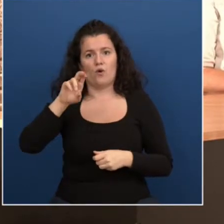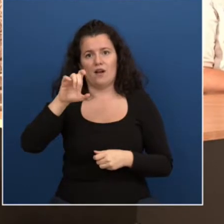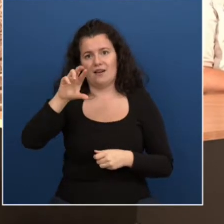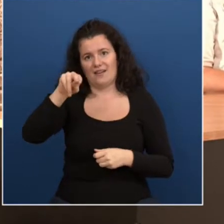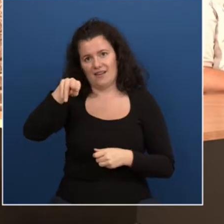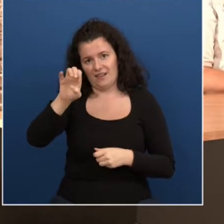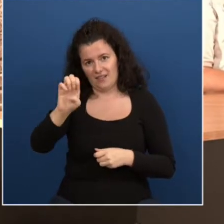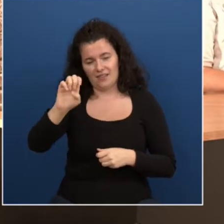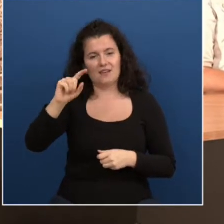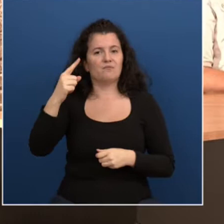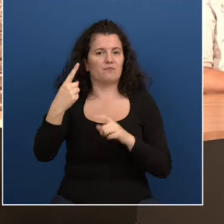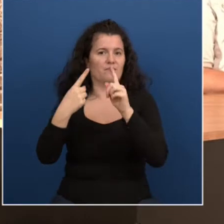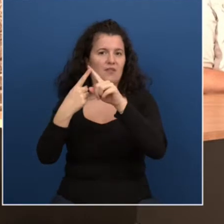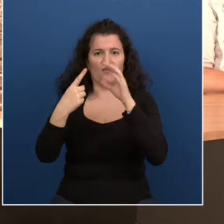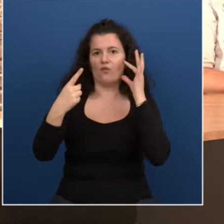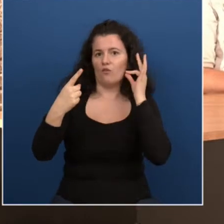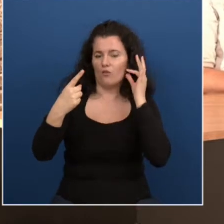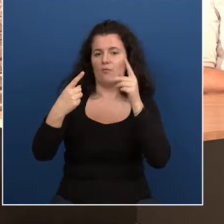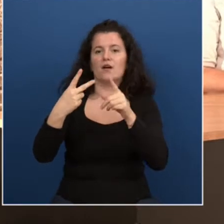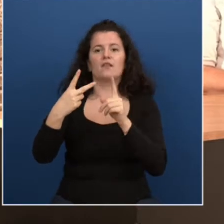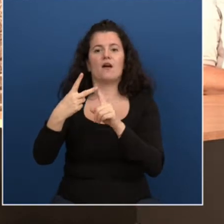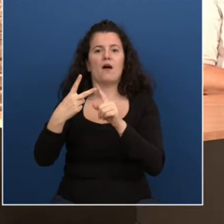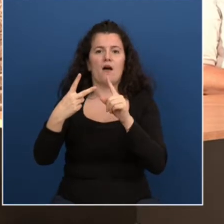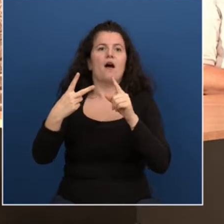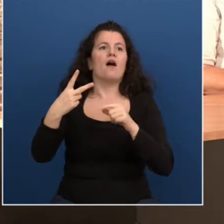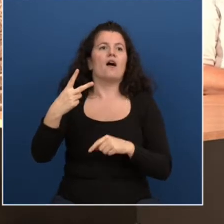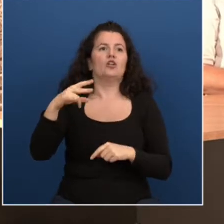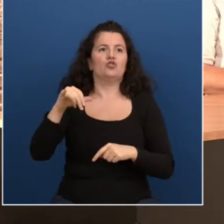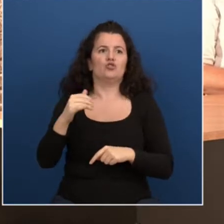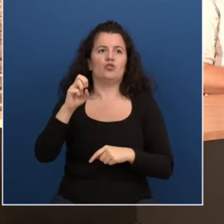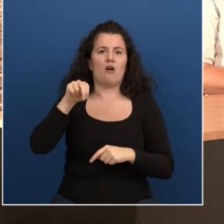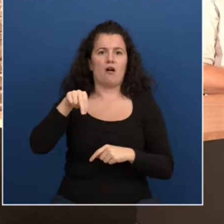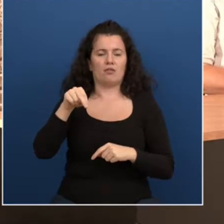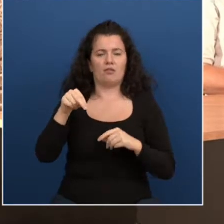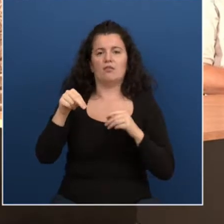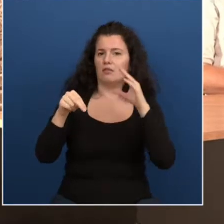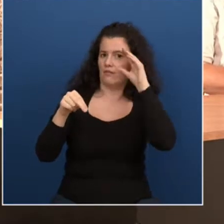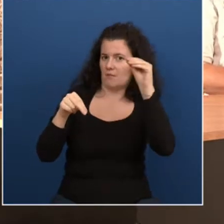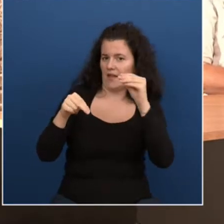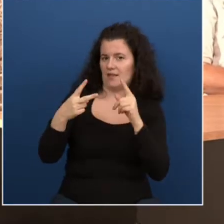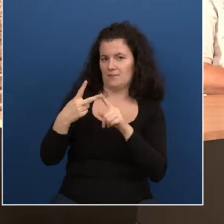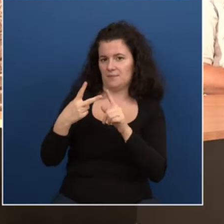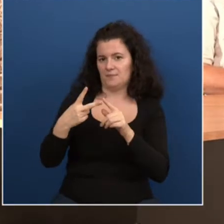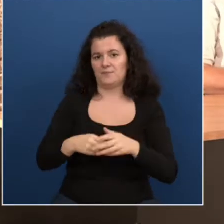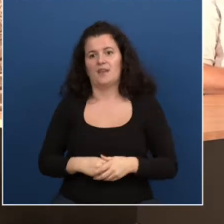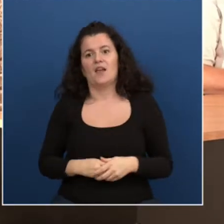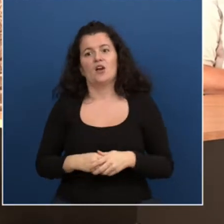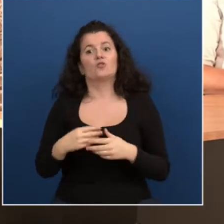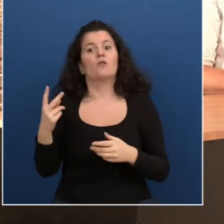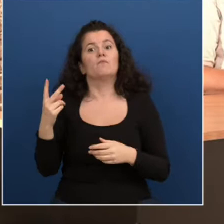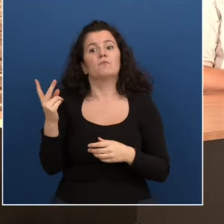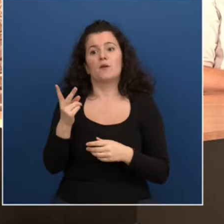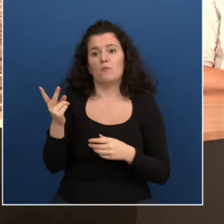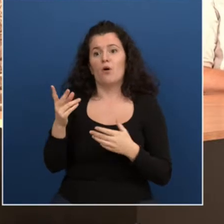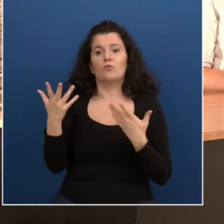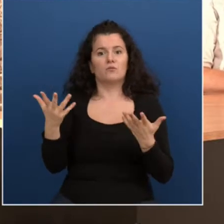they'll talk about accessibility insights. Catch accessibility bugs early and